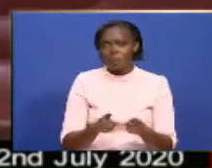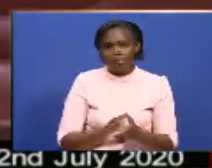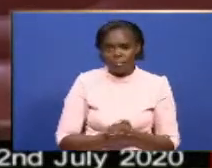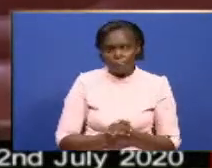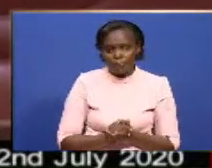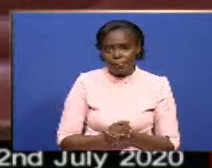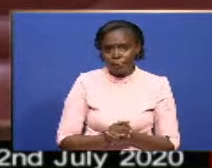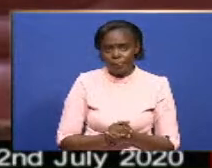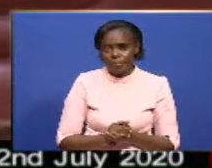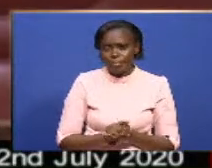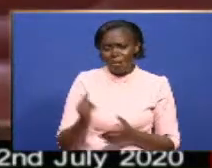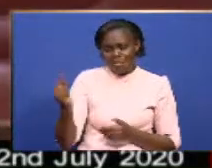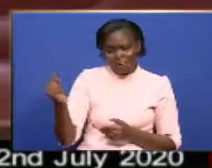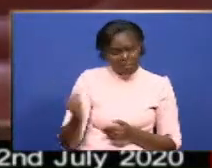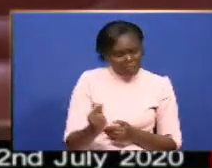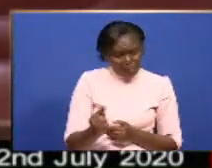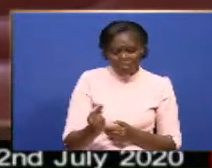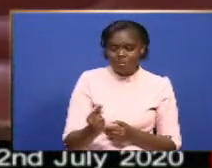That just came,